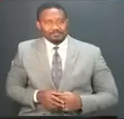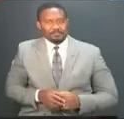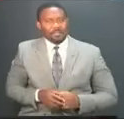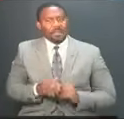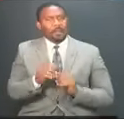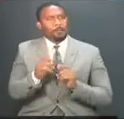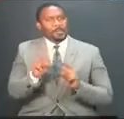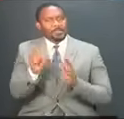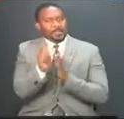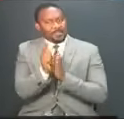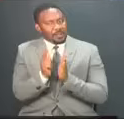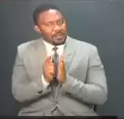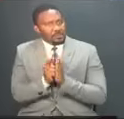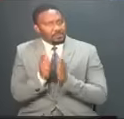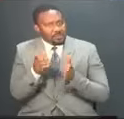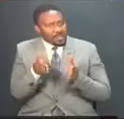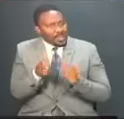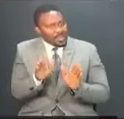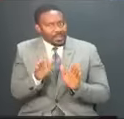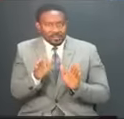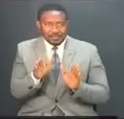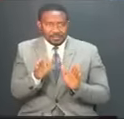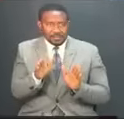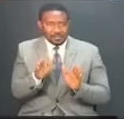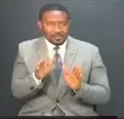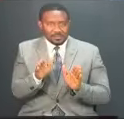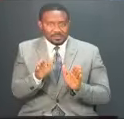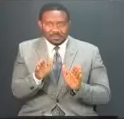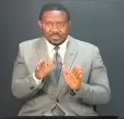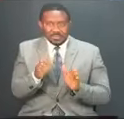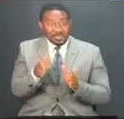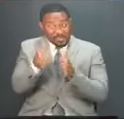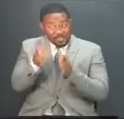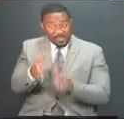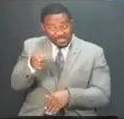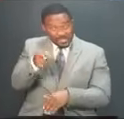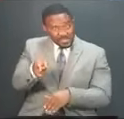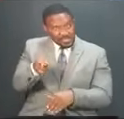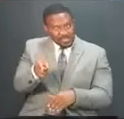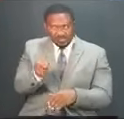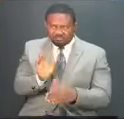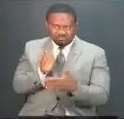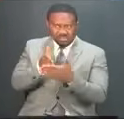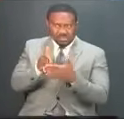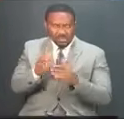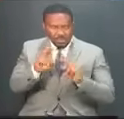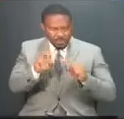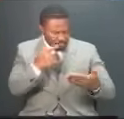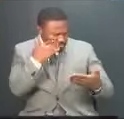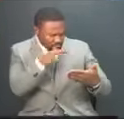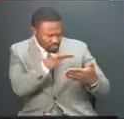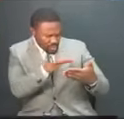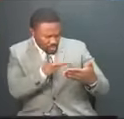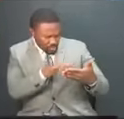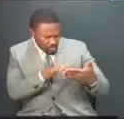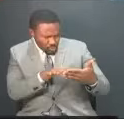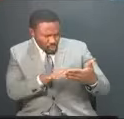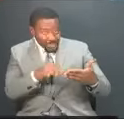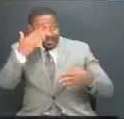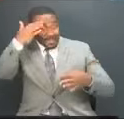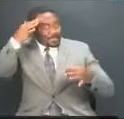law is to enable the vanquished to ponder over and scrutinize the bona fides of the